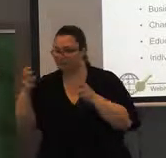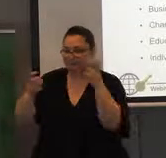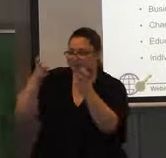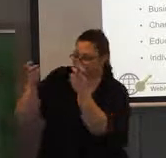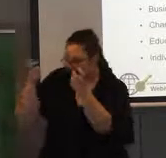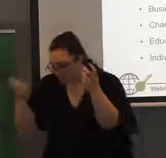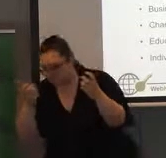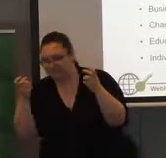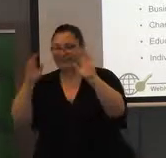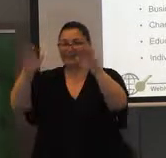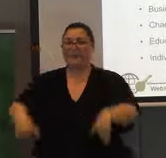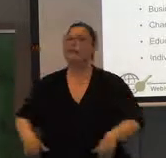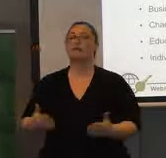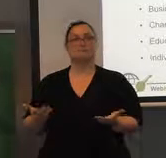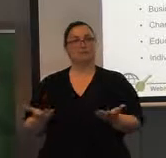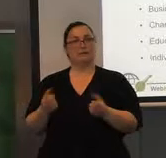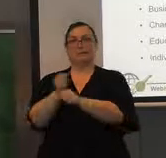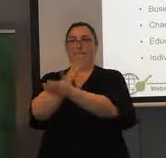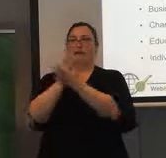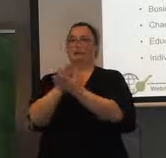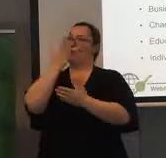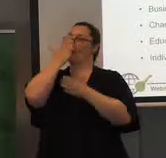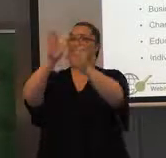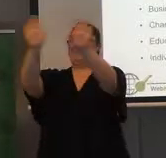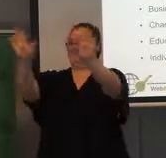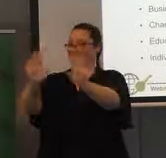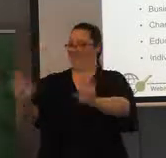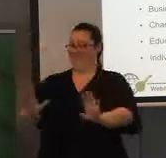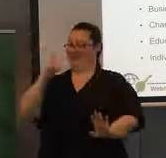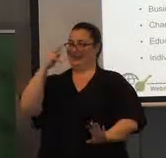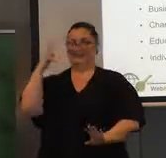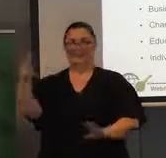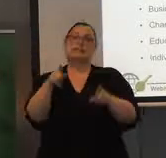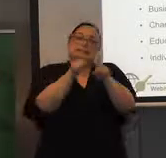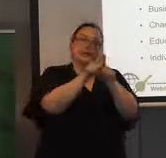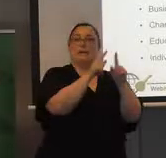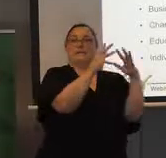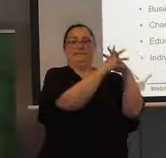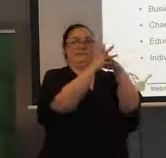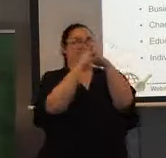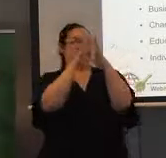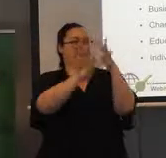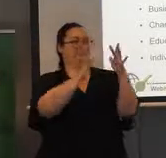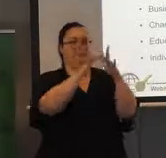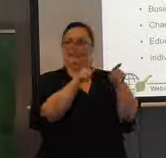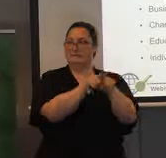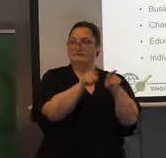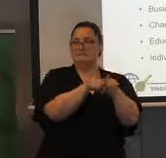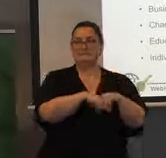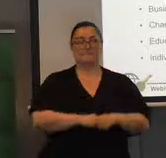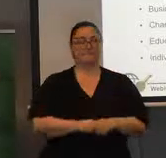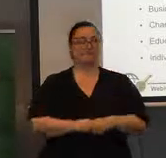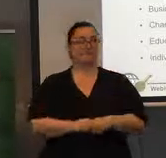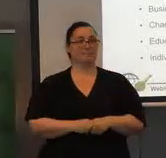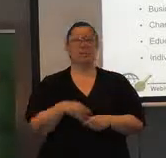to sell it if you hid it, would you? So you want to make sure that your customers are able to reach your content.